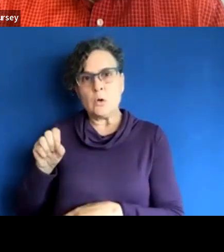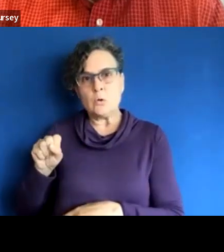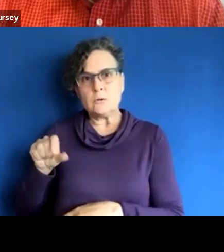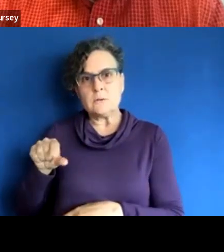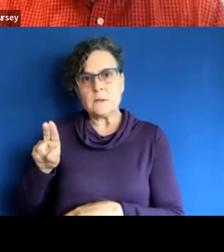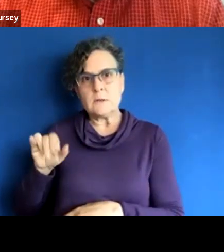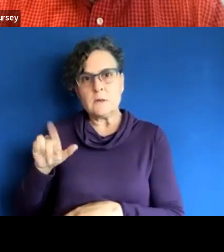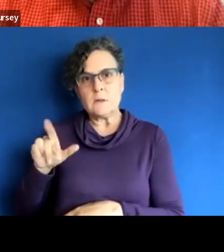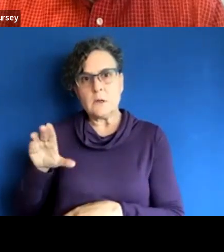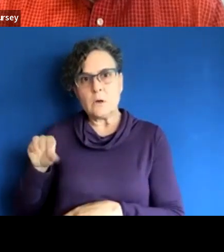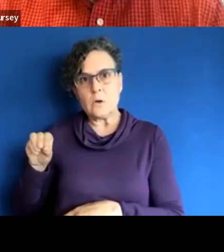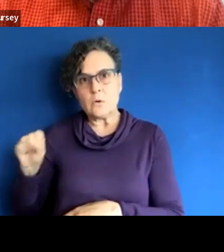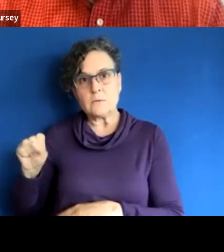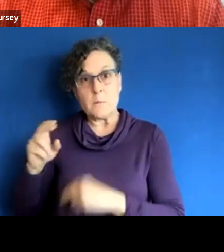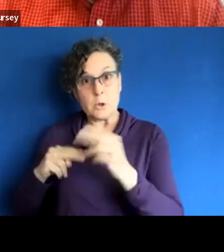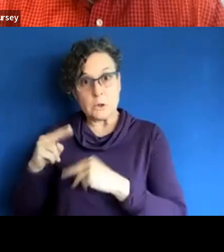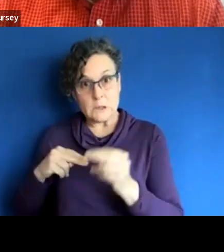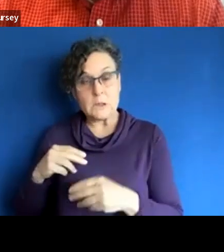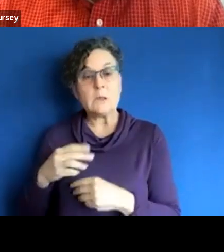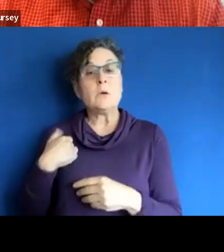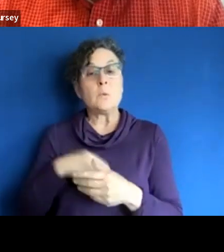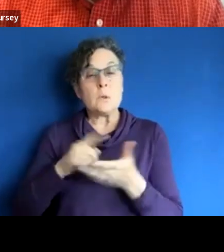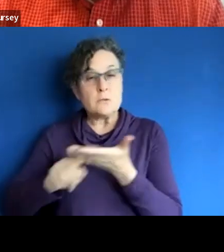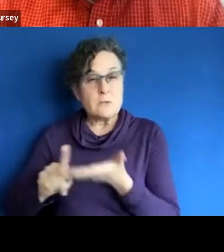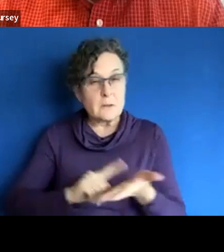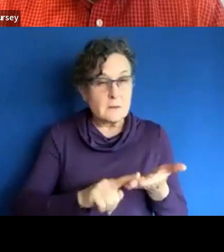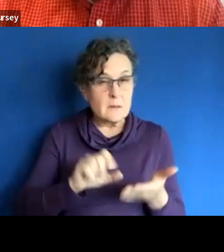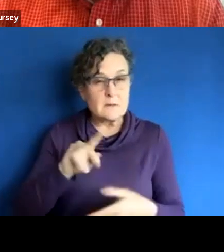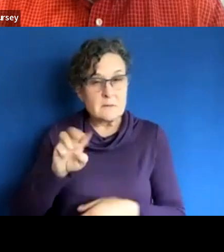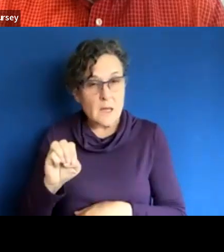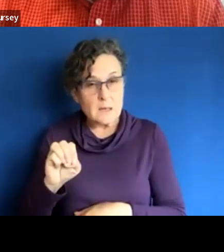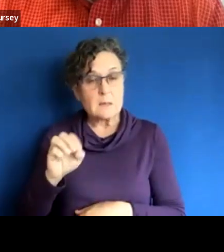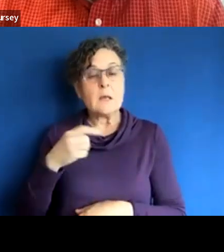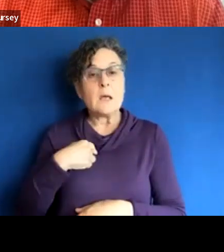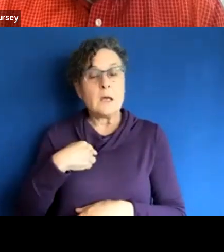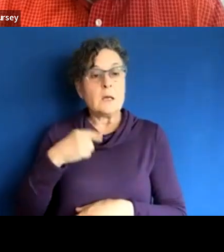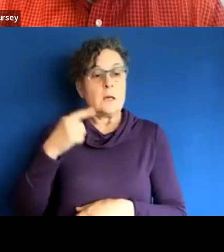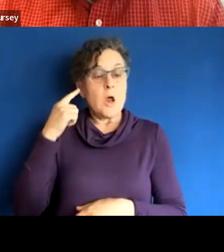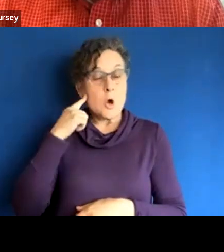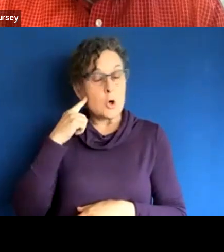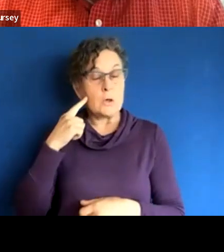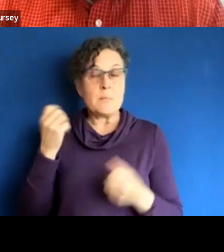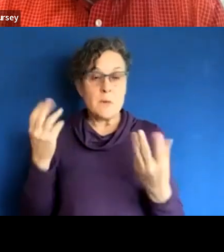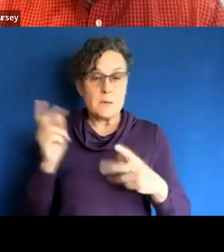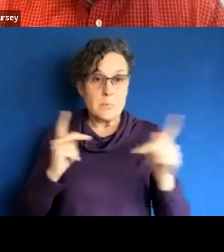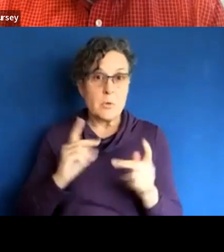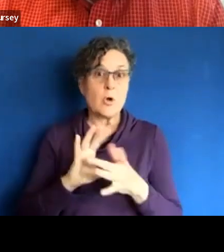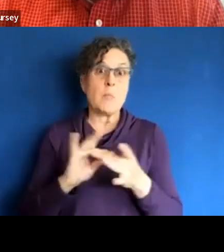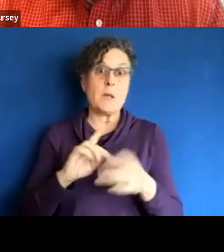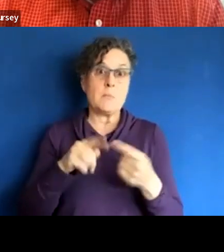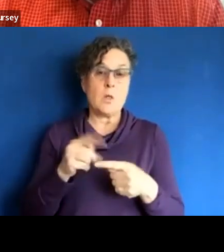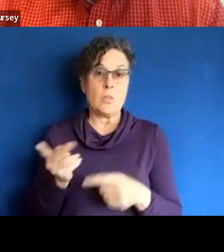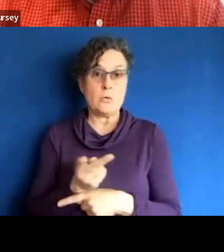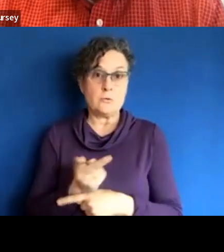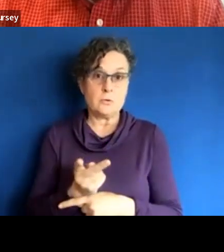And we did look at this site, and I heard a lot of public comment on it at that time. And this is one of the options that's in front of